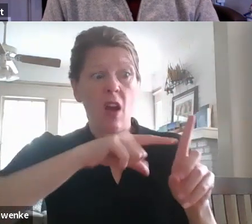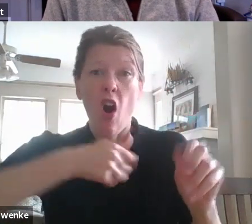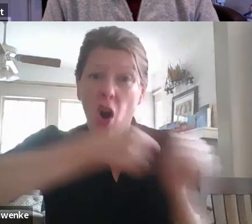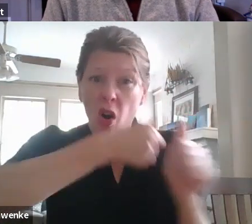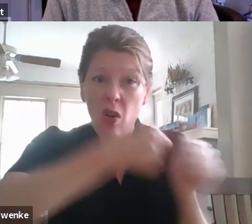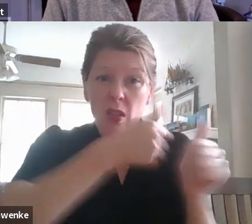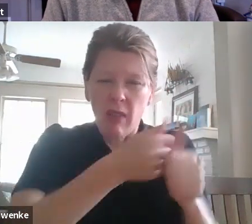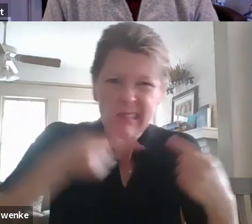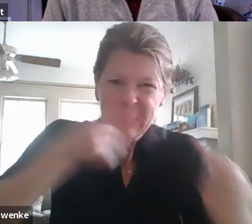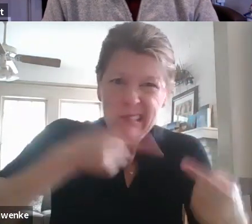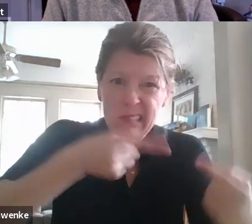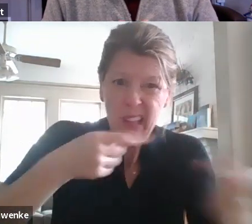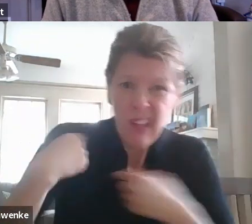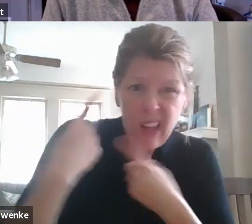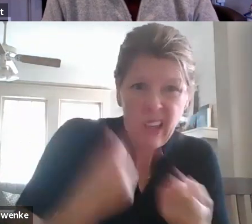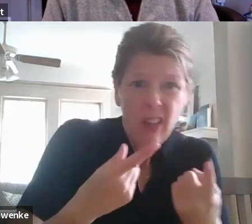bondage on the Sabbath day?"